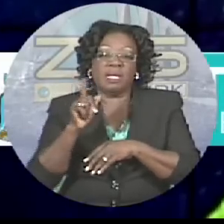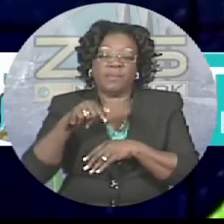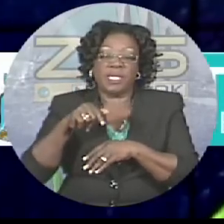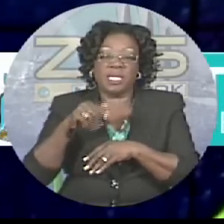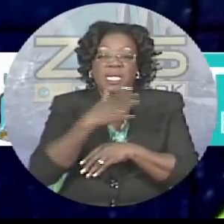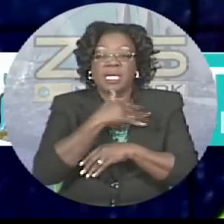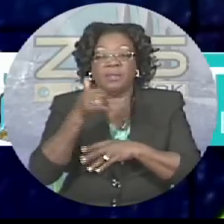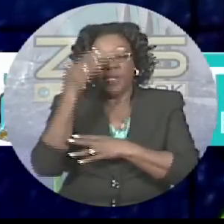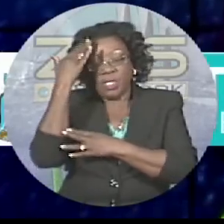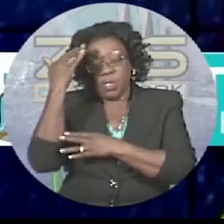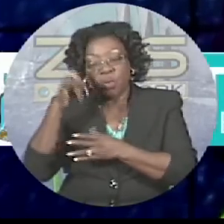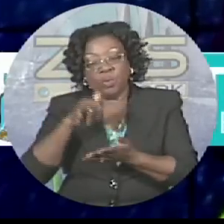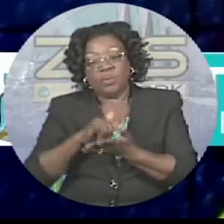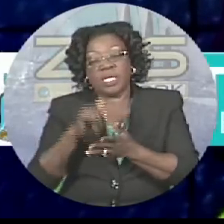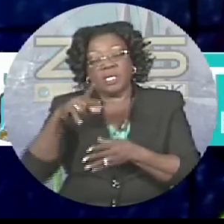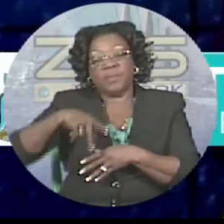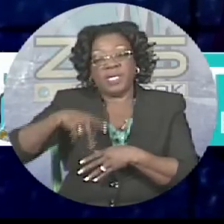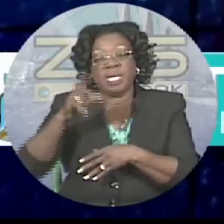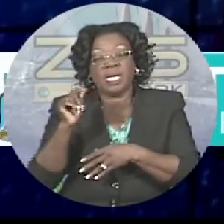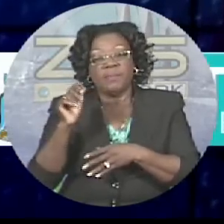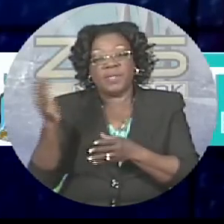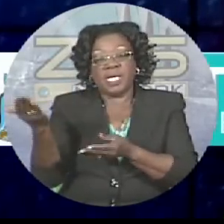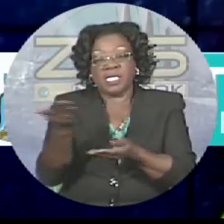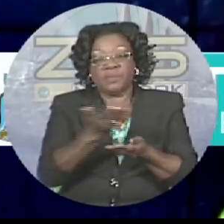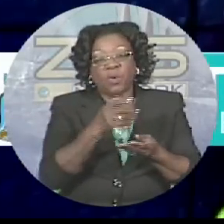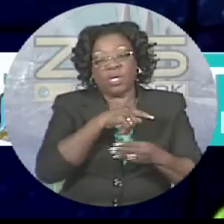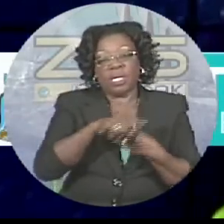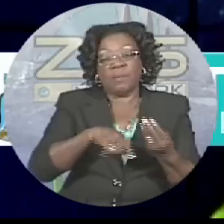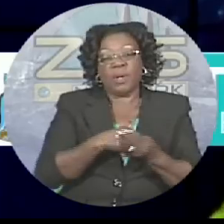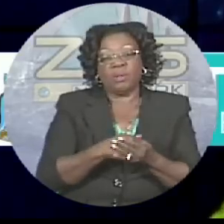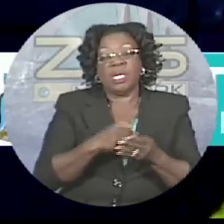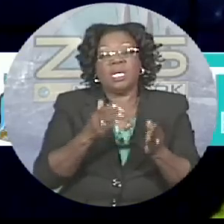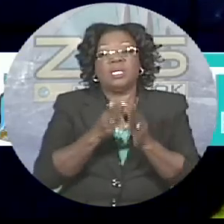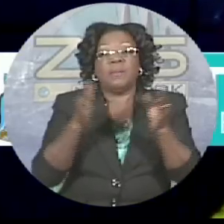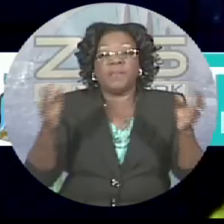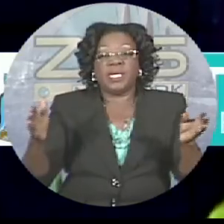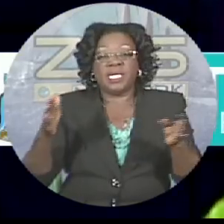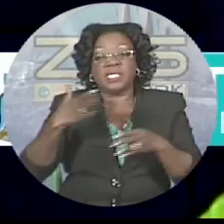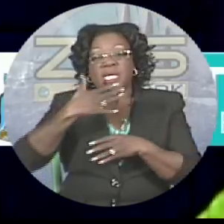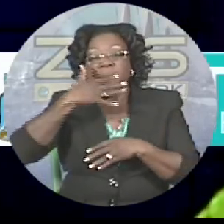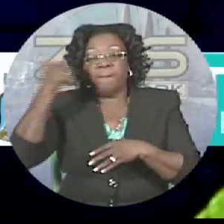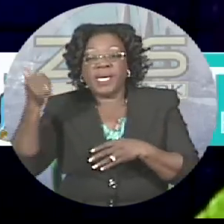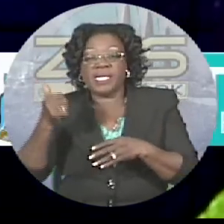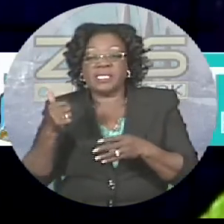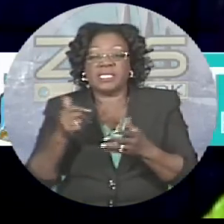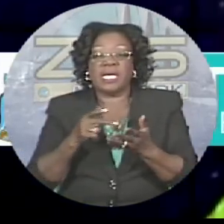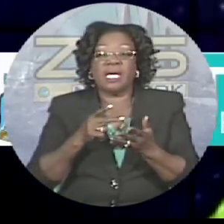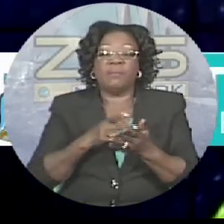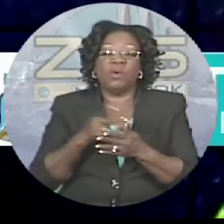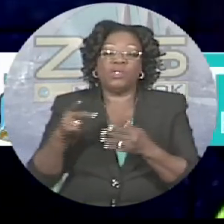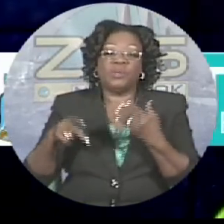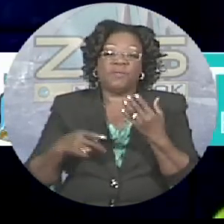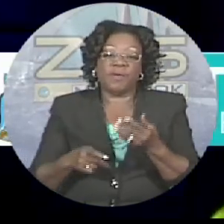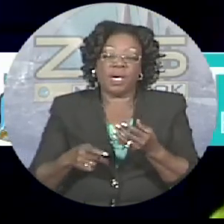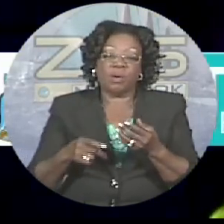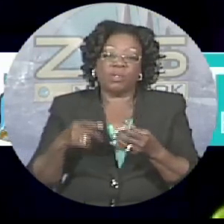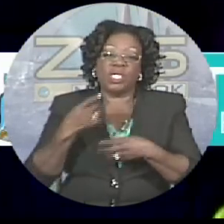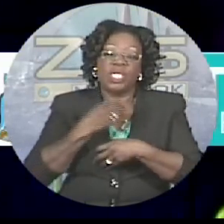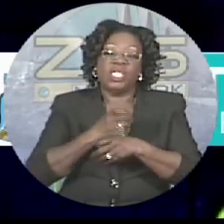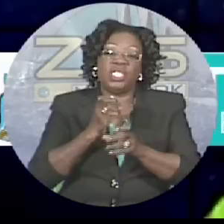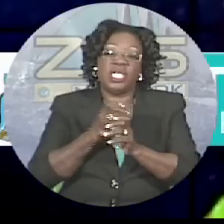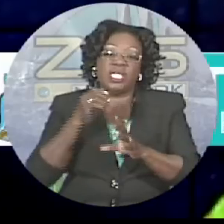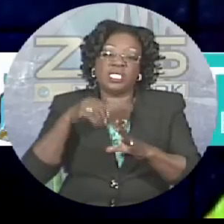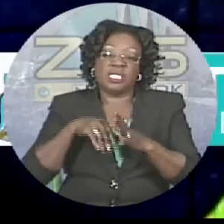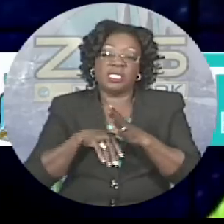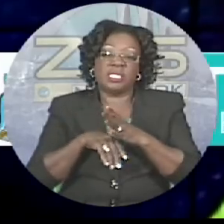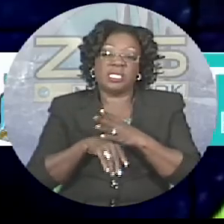know that the PLP has brought about the biggest, best, and most profound positive changes that are